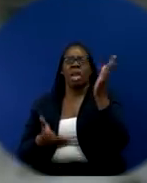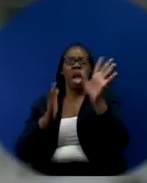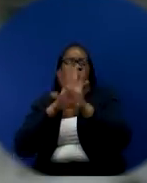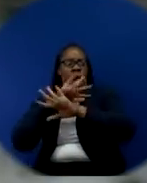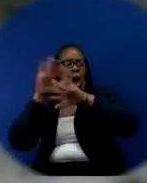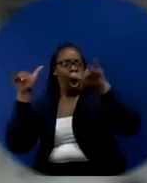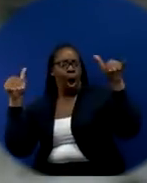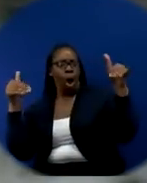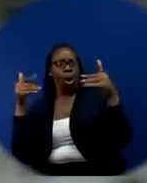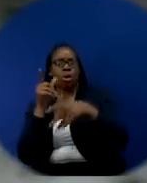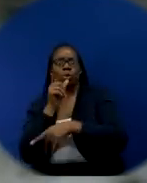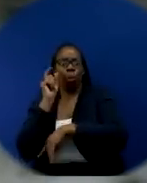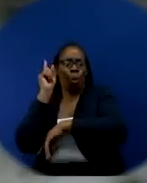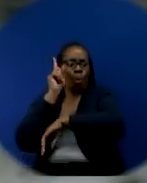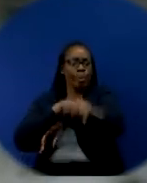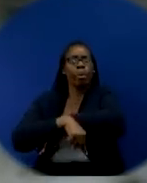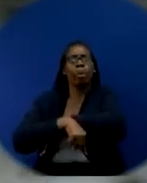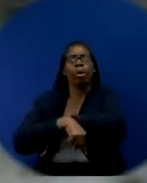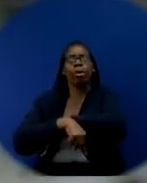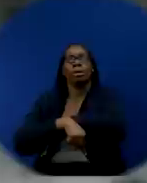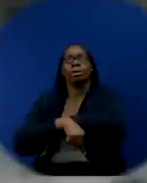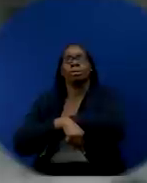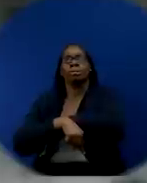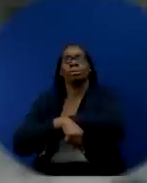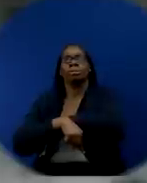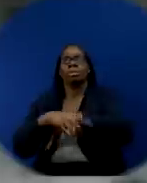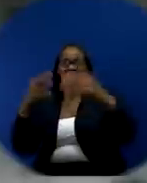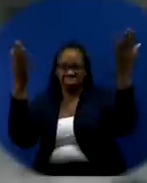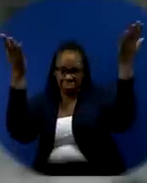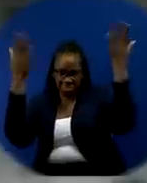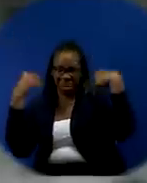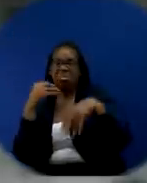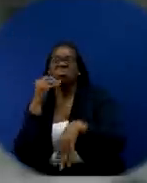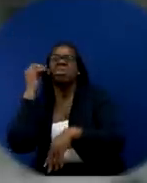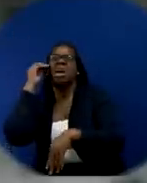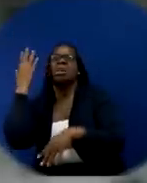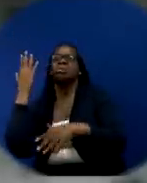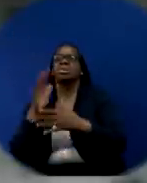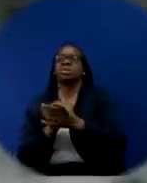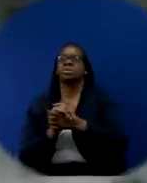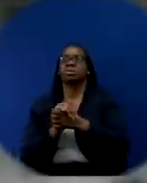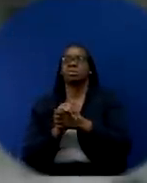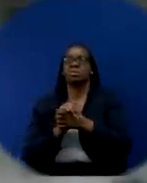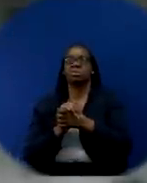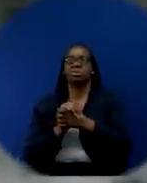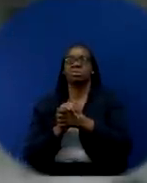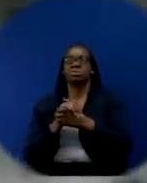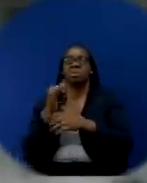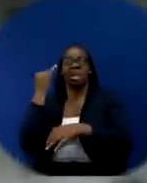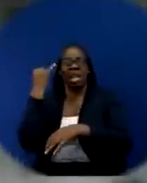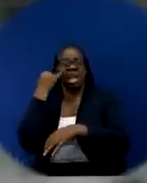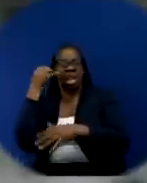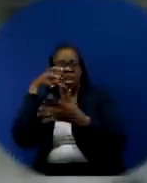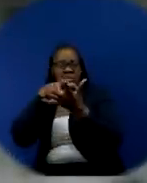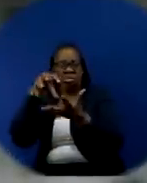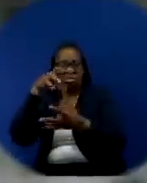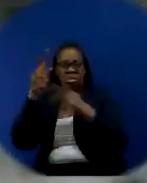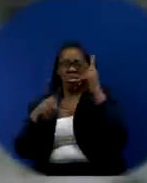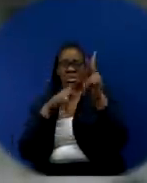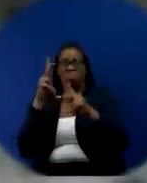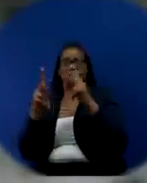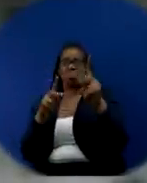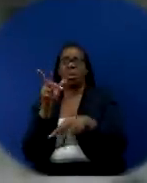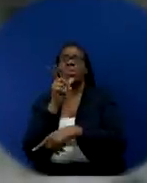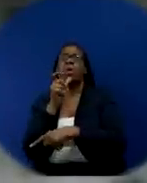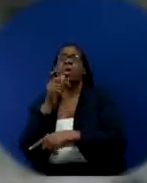those who are poor, and bring them to the house. If them rich folk think they can trust in their